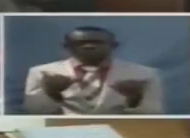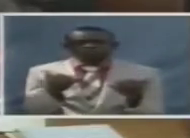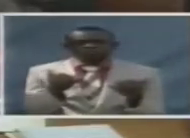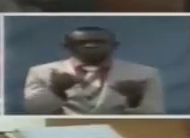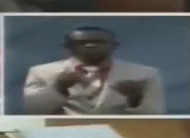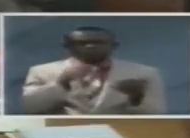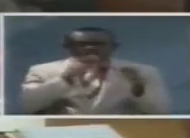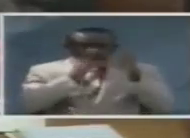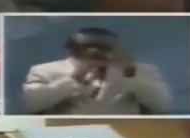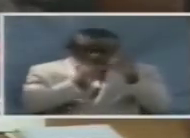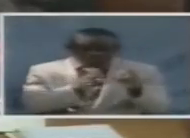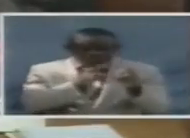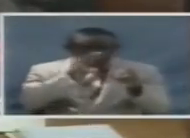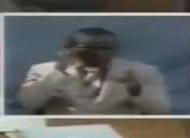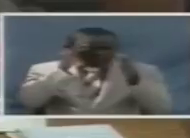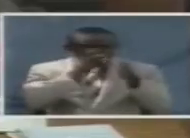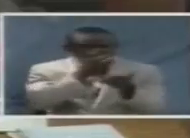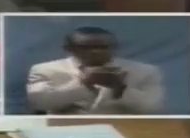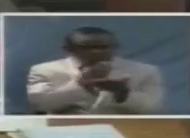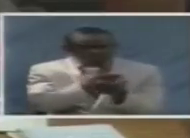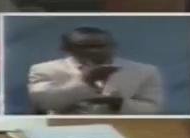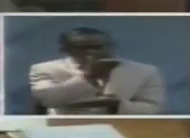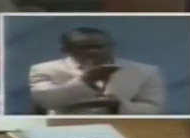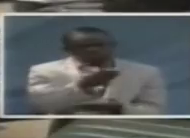The Honorable Minister of Finance.